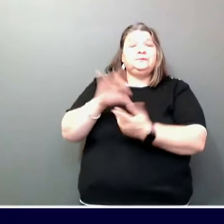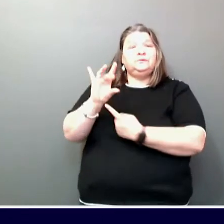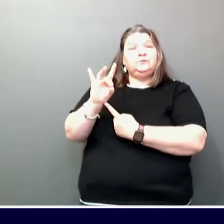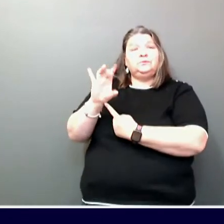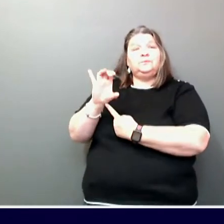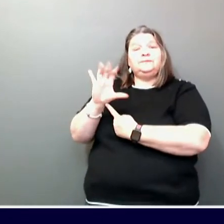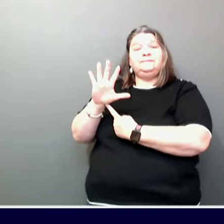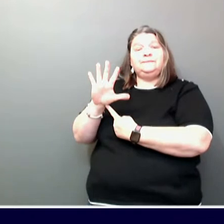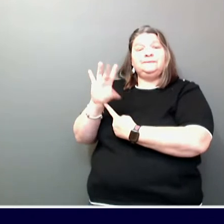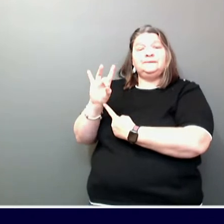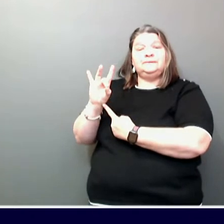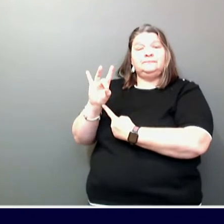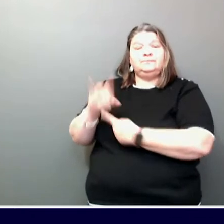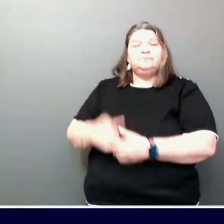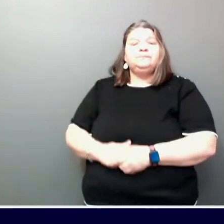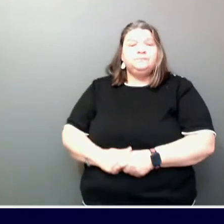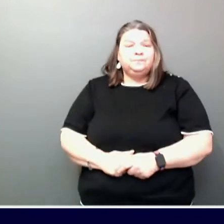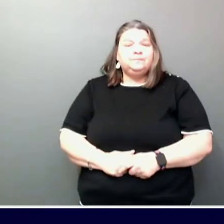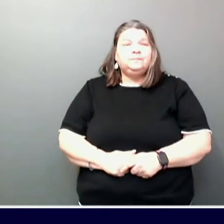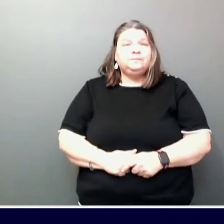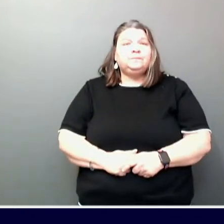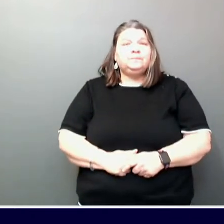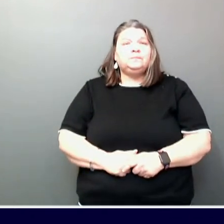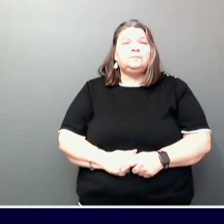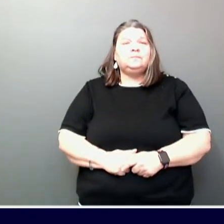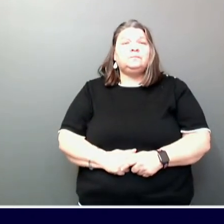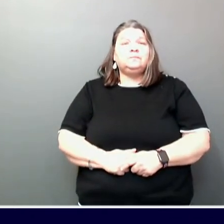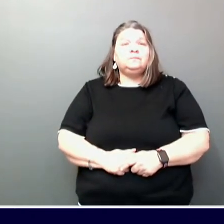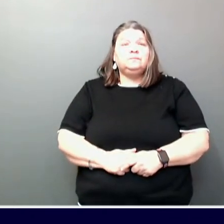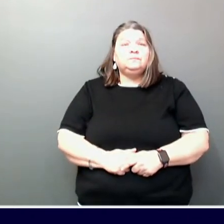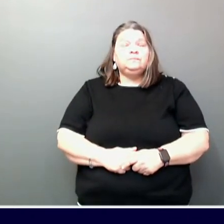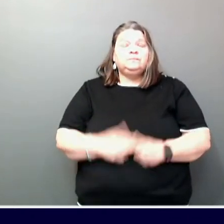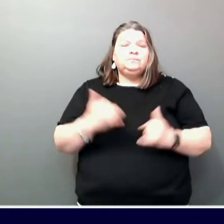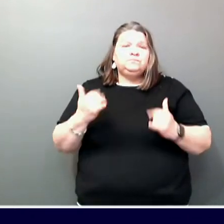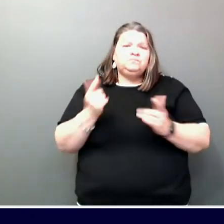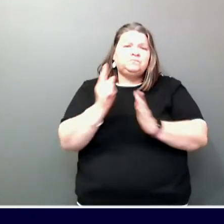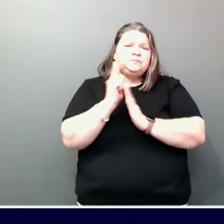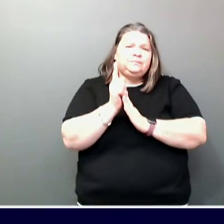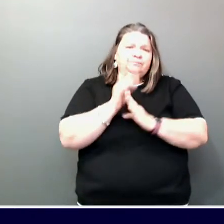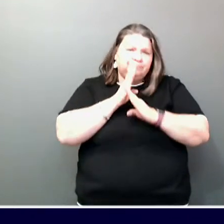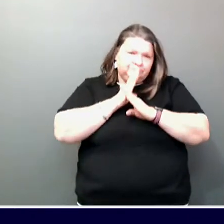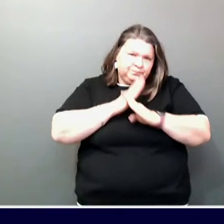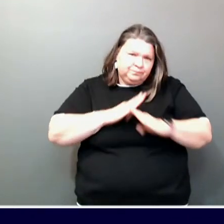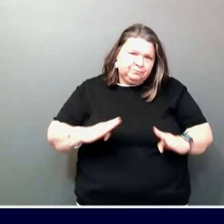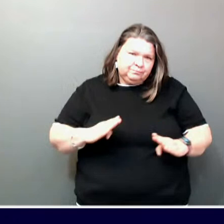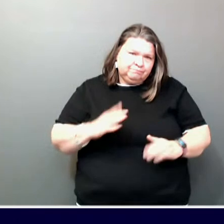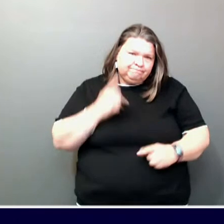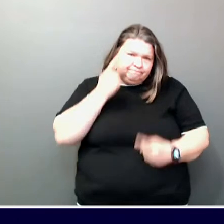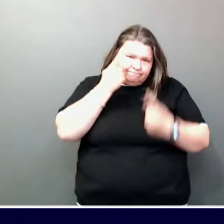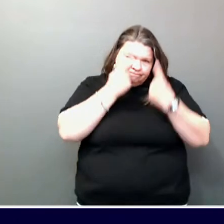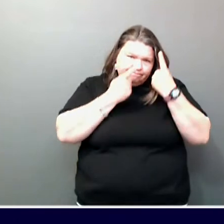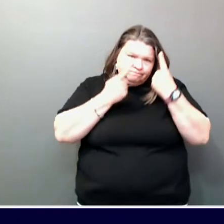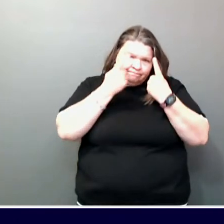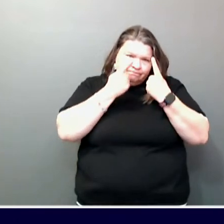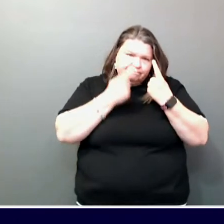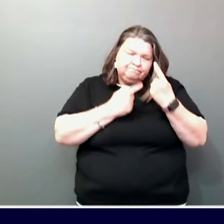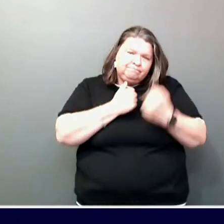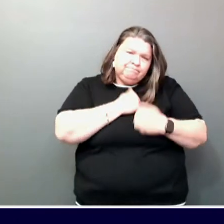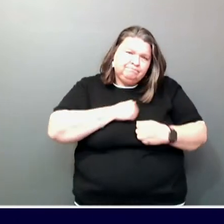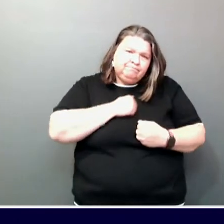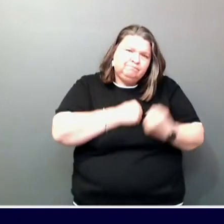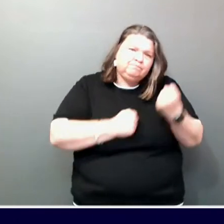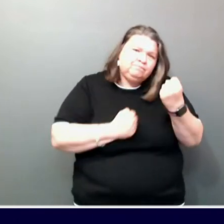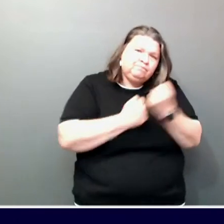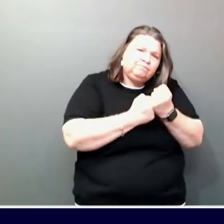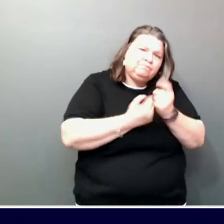1,858. We'd like to take a moment to offer our condolences to the friends, family members, and communities of those